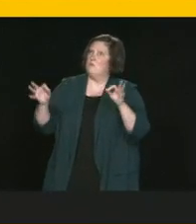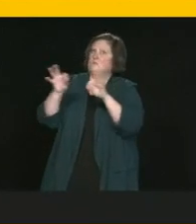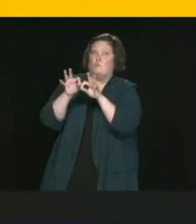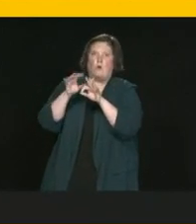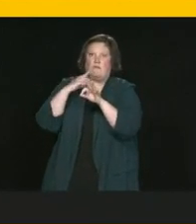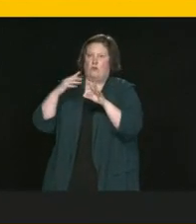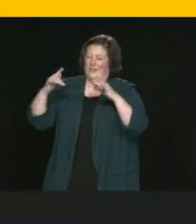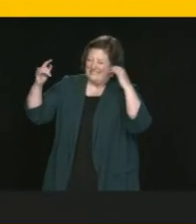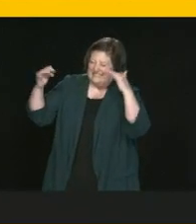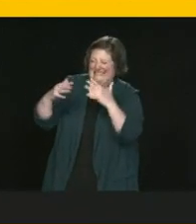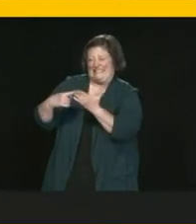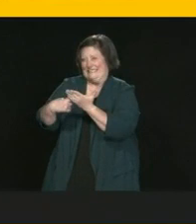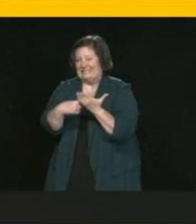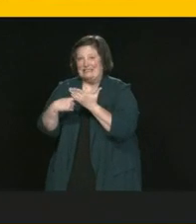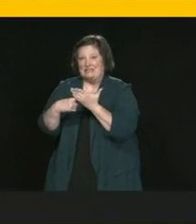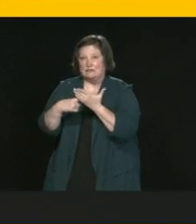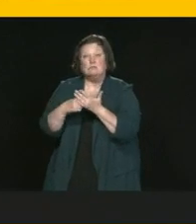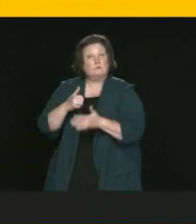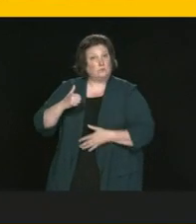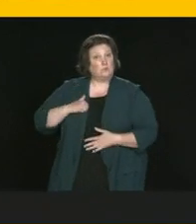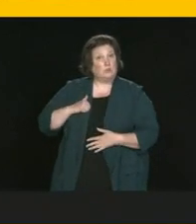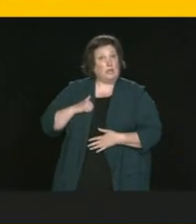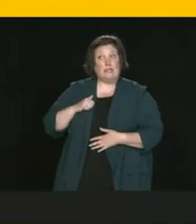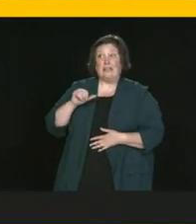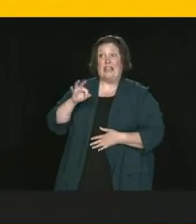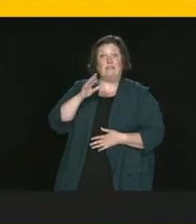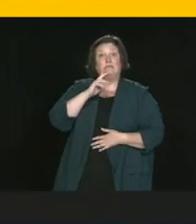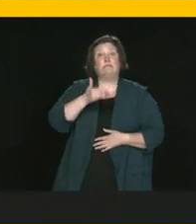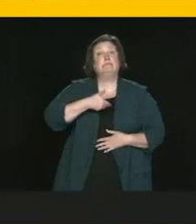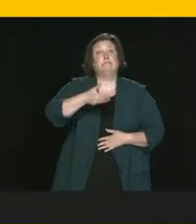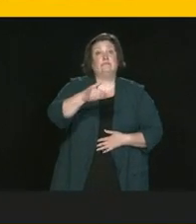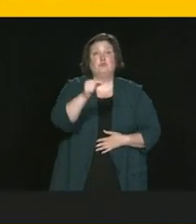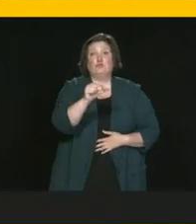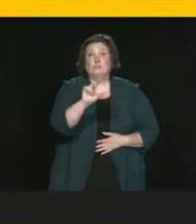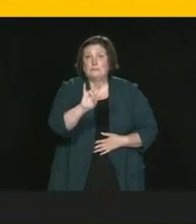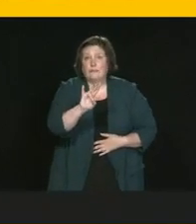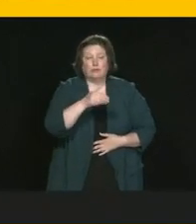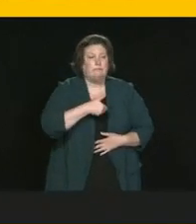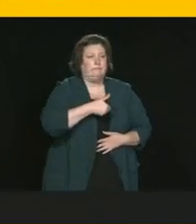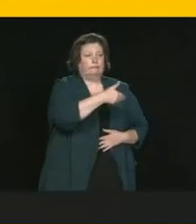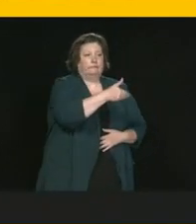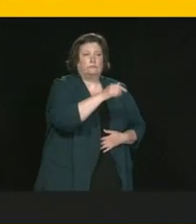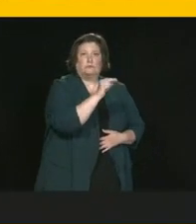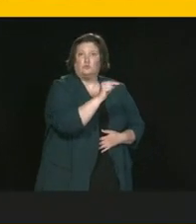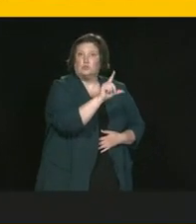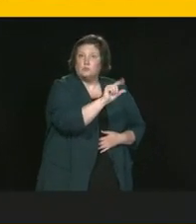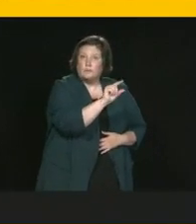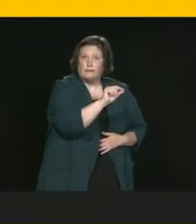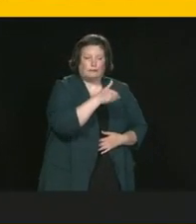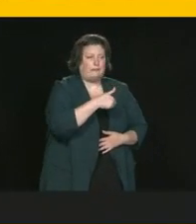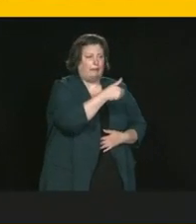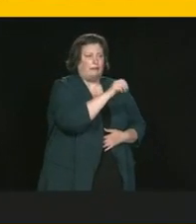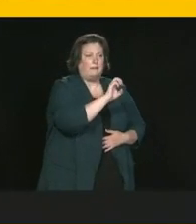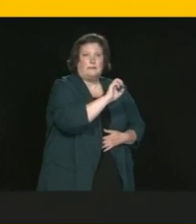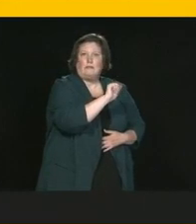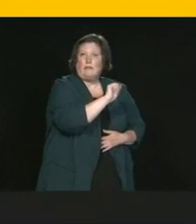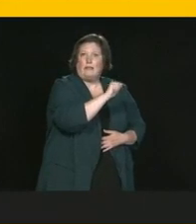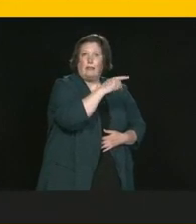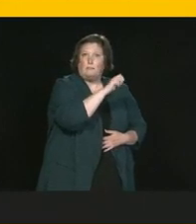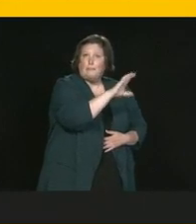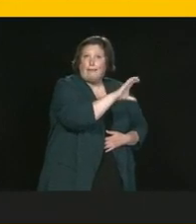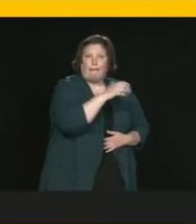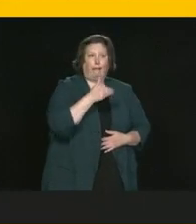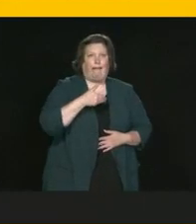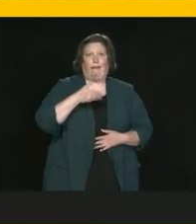Canada, by dint of having a seat at the G7 table, at the G20 table, at APEC, at the Commonwealth, at the